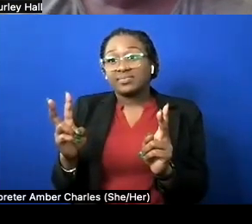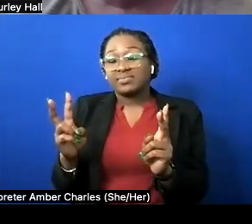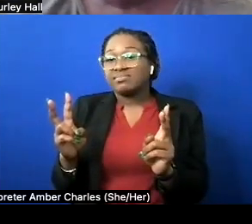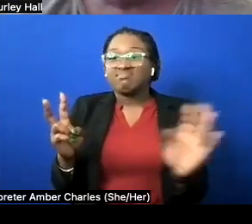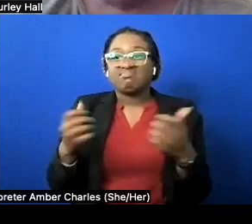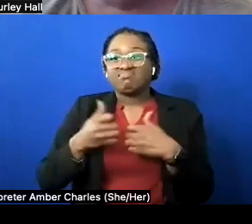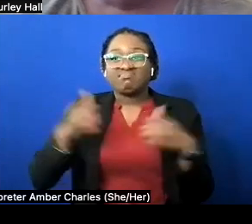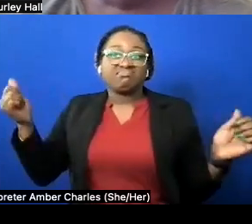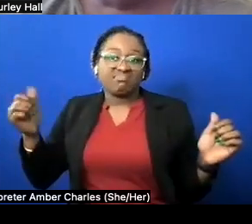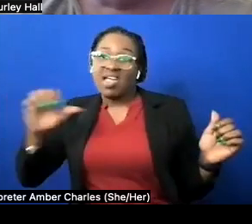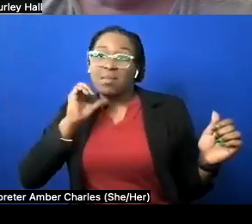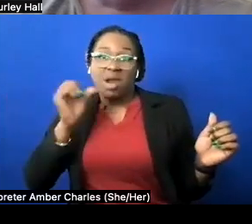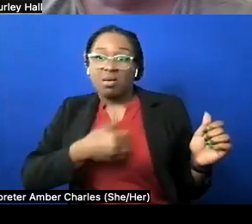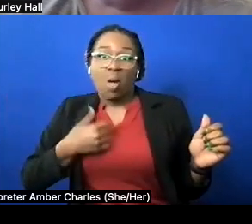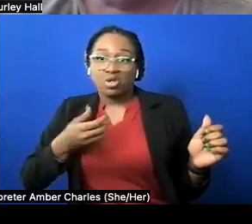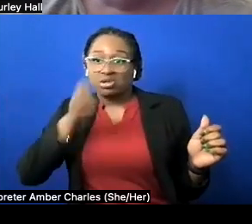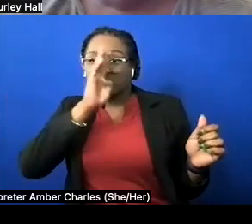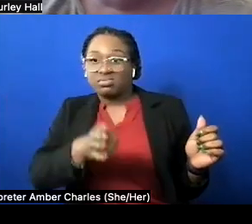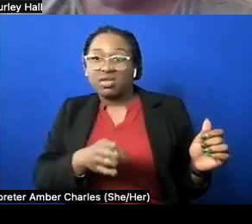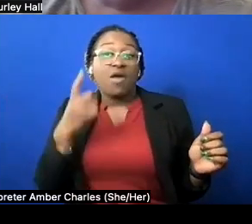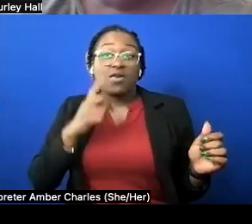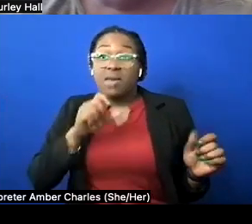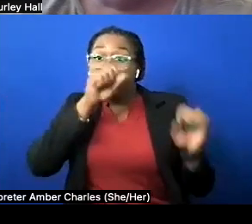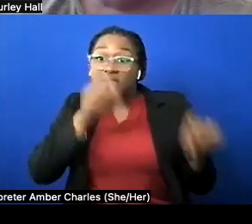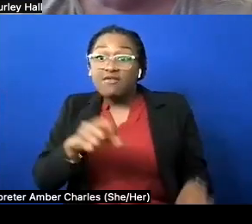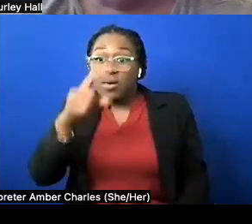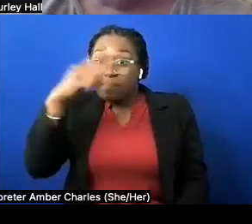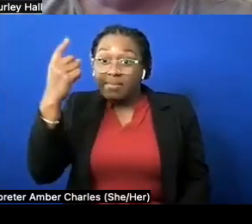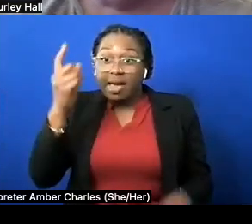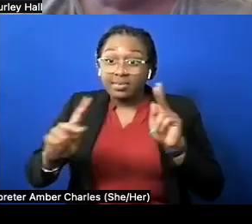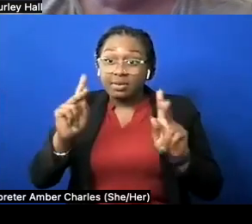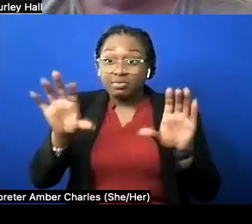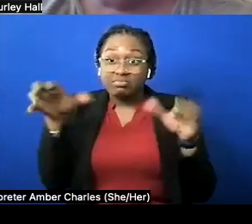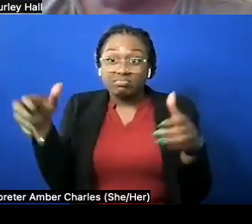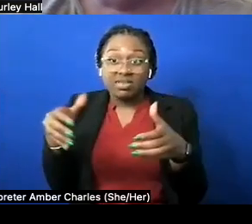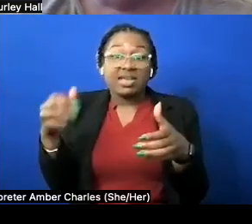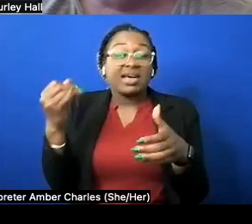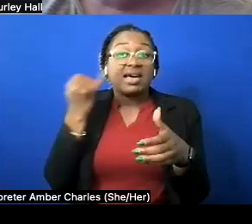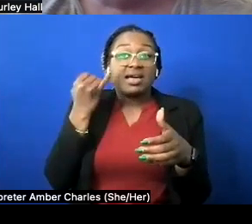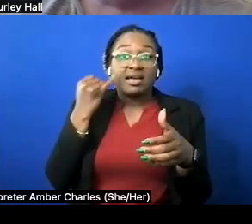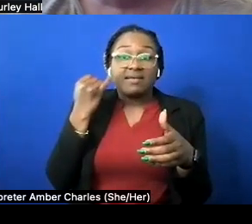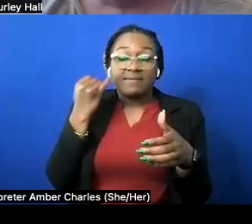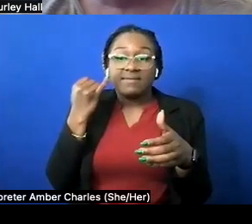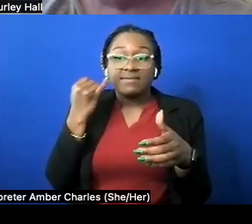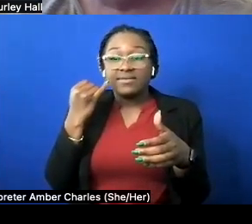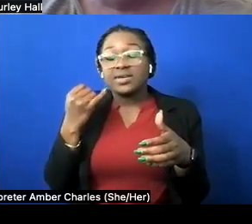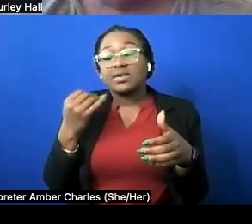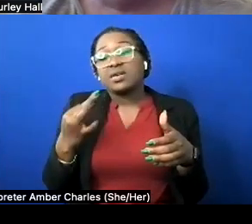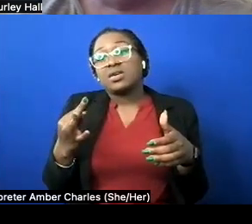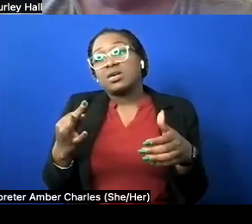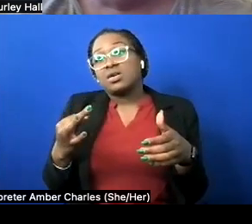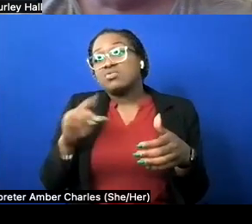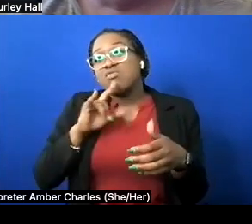unapologetically connected to my love for Black folks, invite community to really